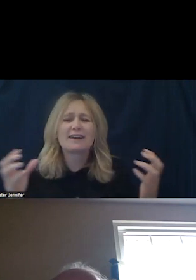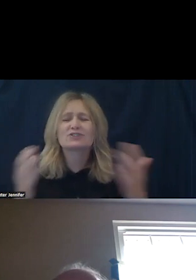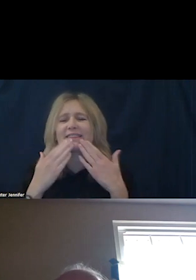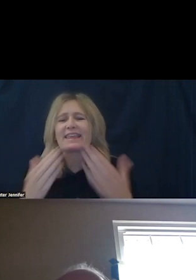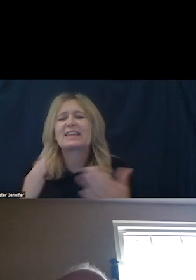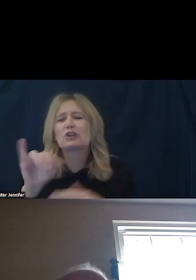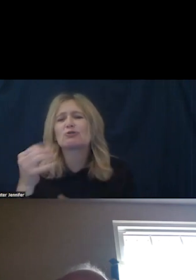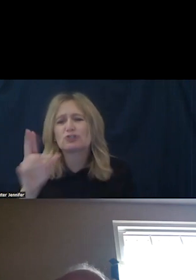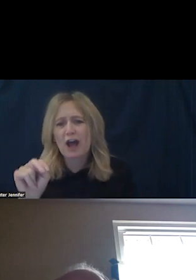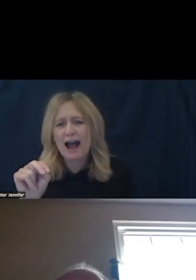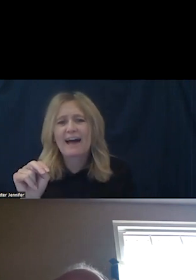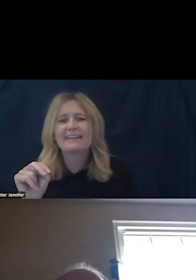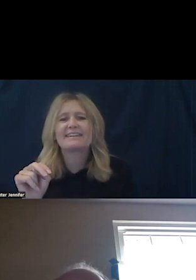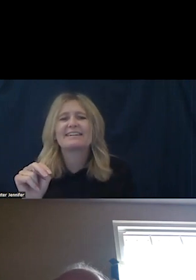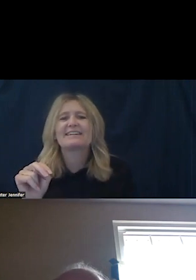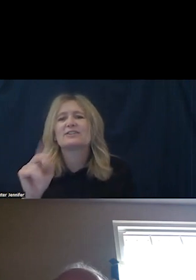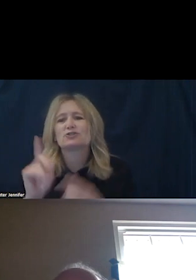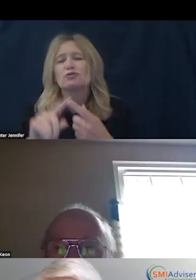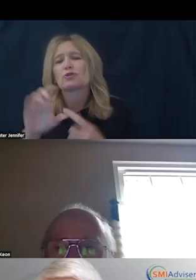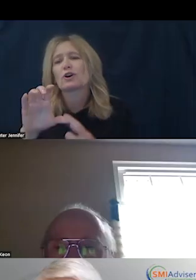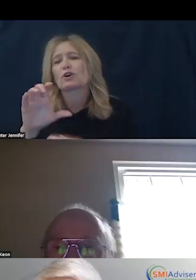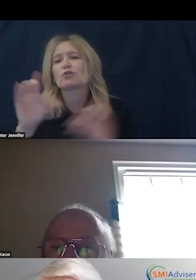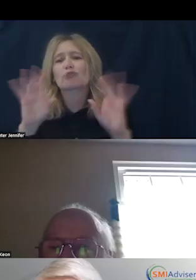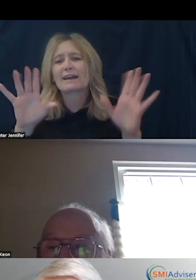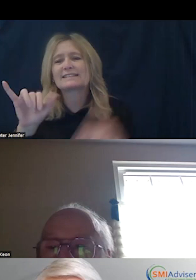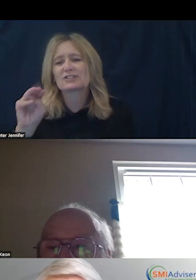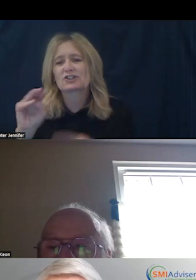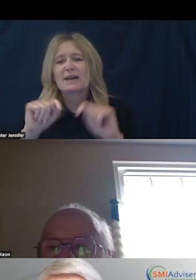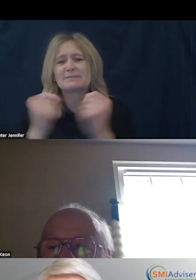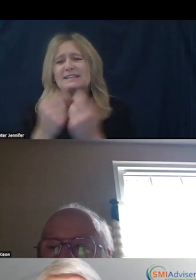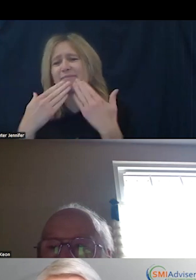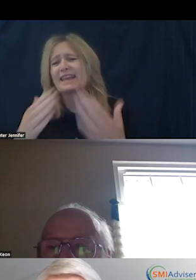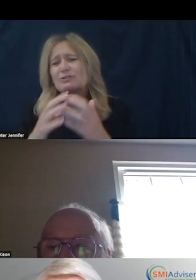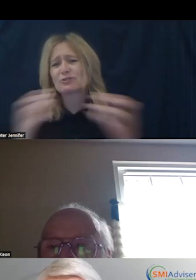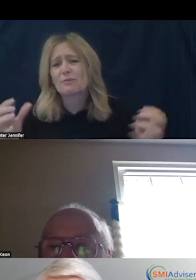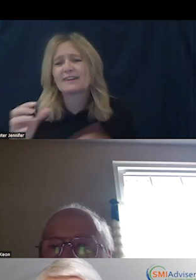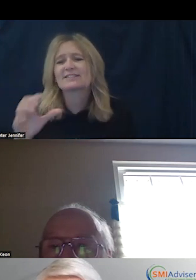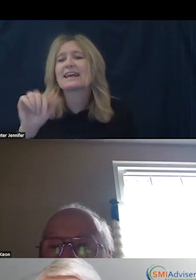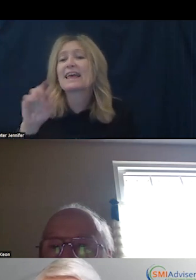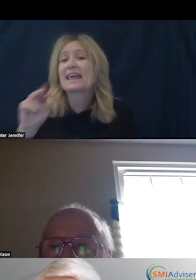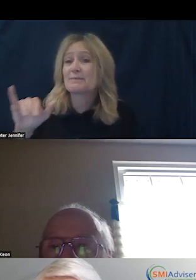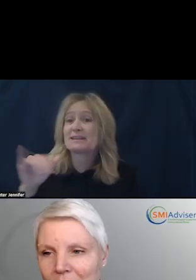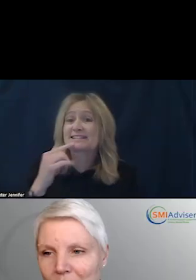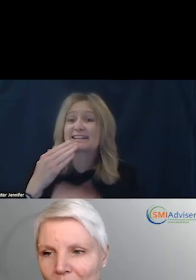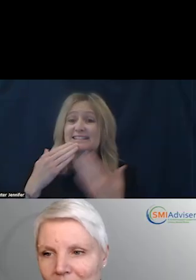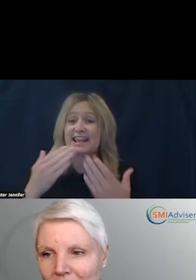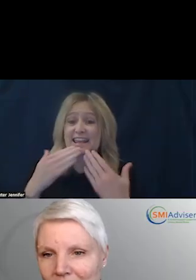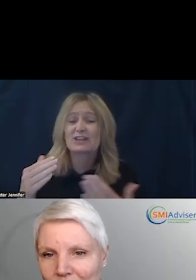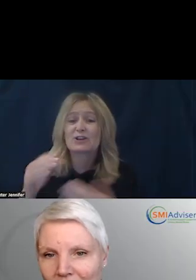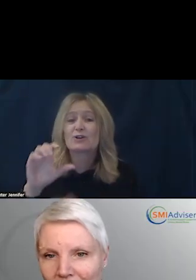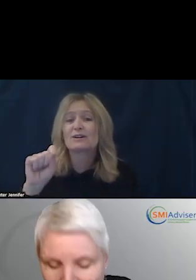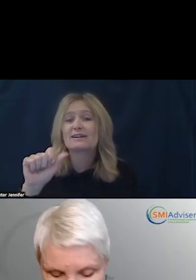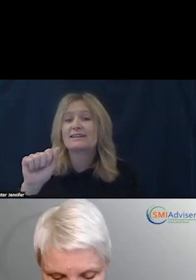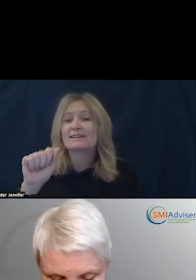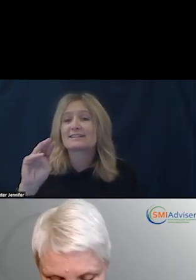you, John, and to the Crisis Jam team. And as always, thank you, SAMHSA, for your leadership and support as